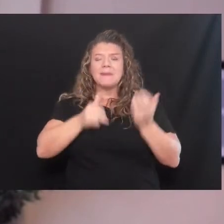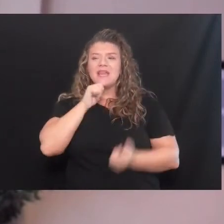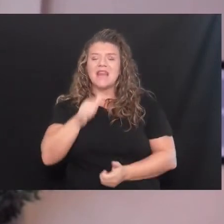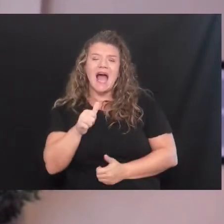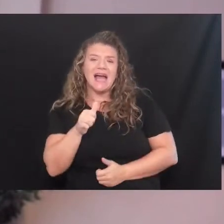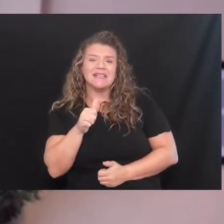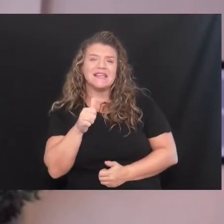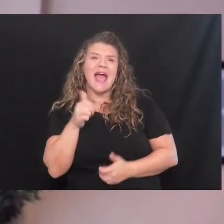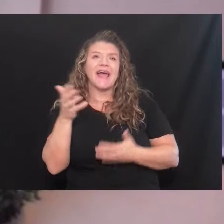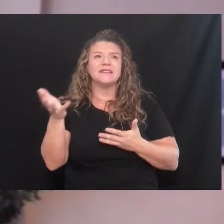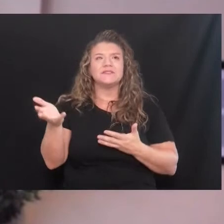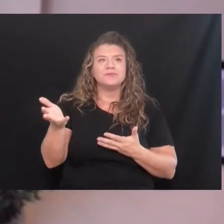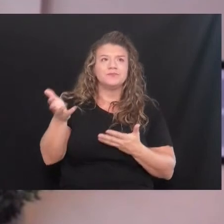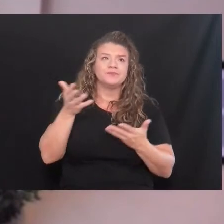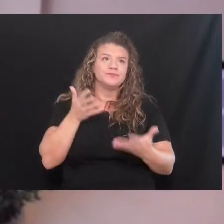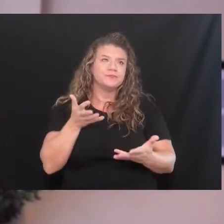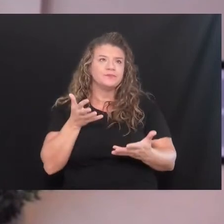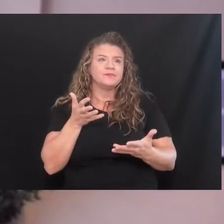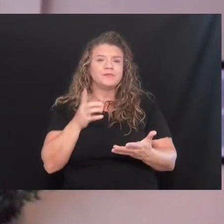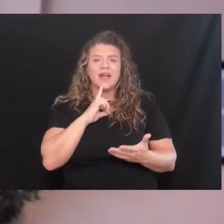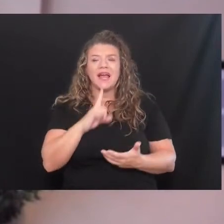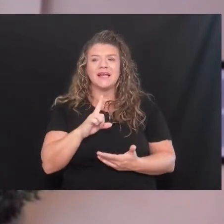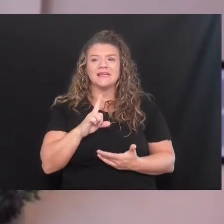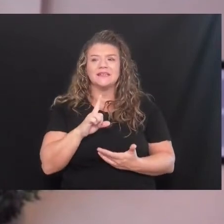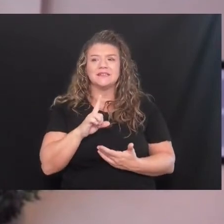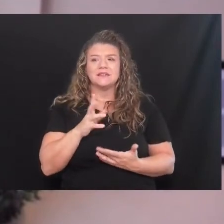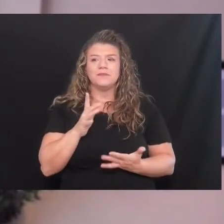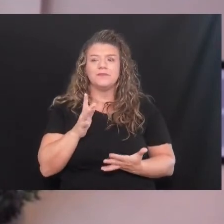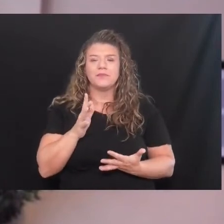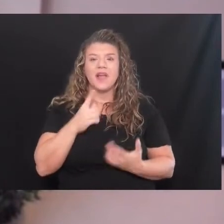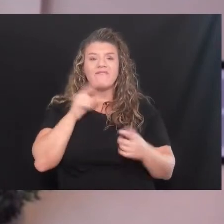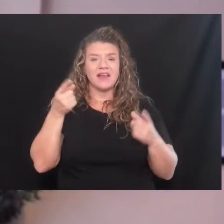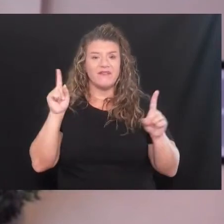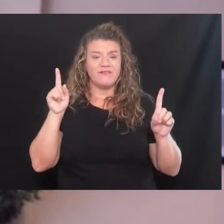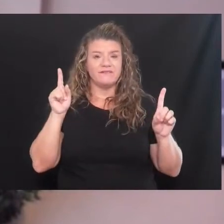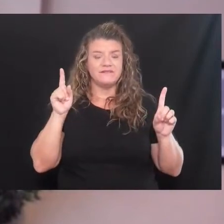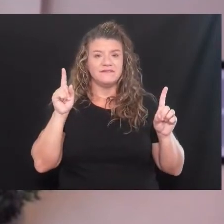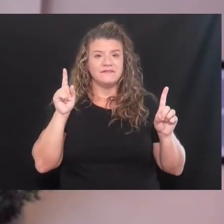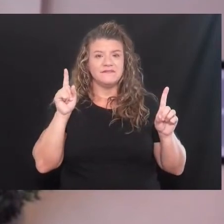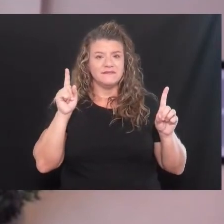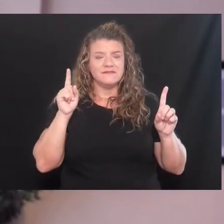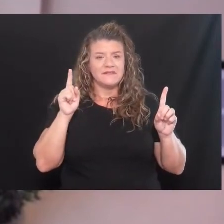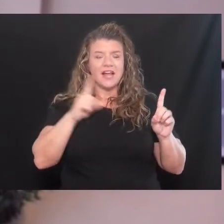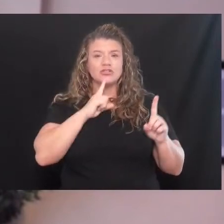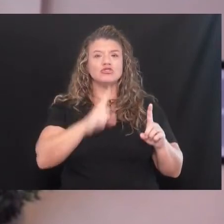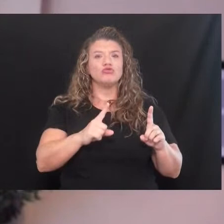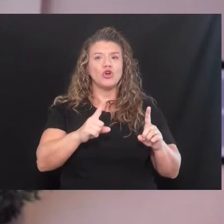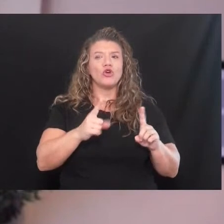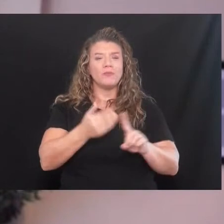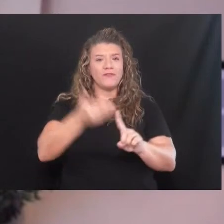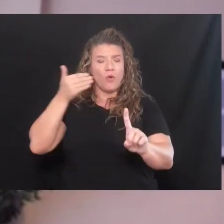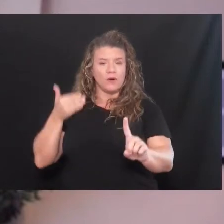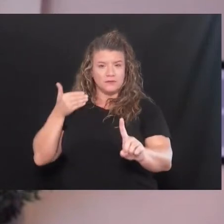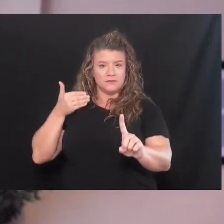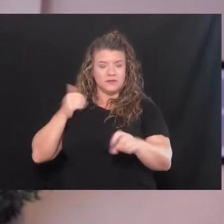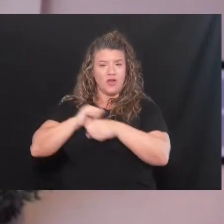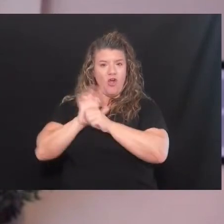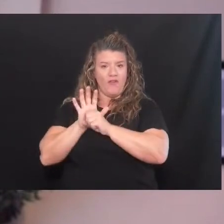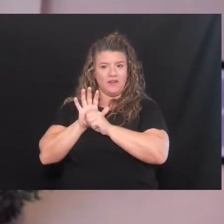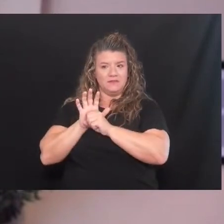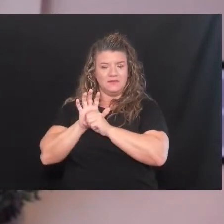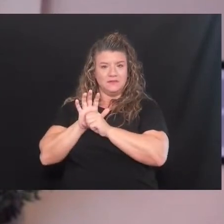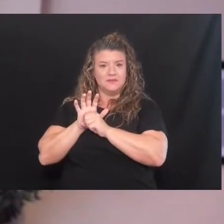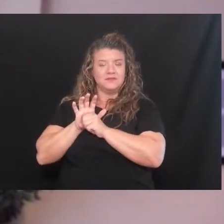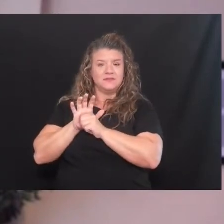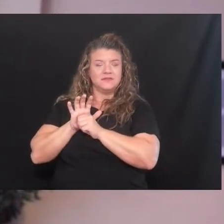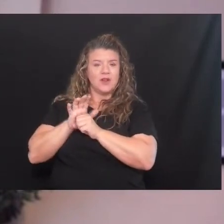as absolute effective as was true with the last virus